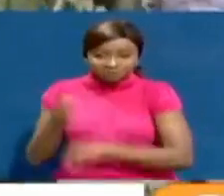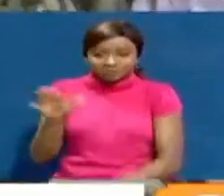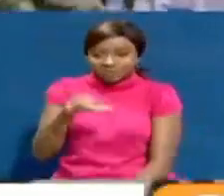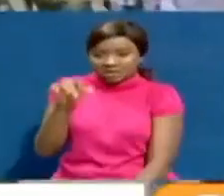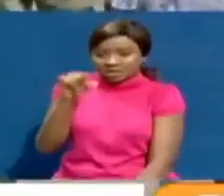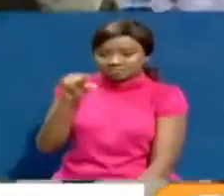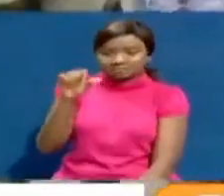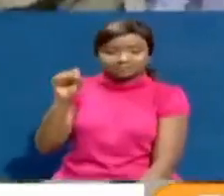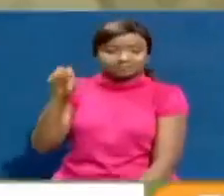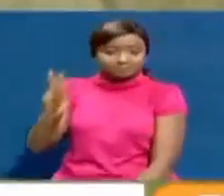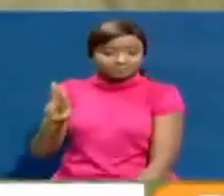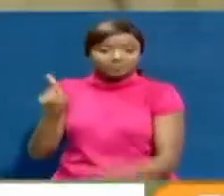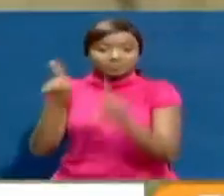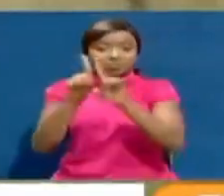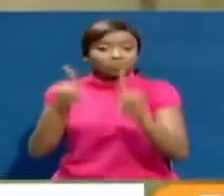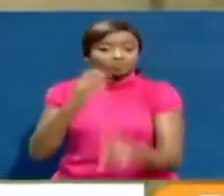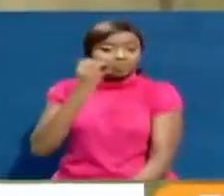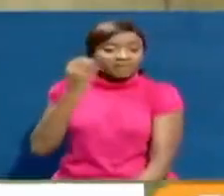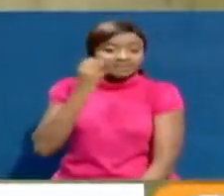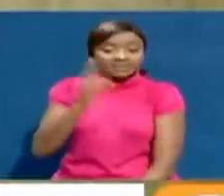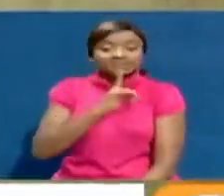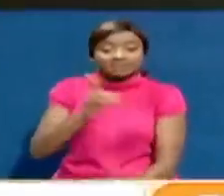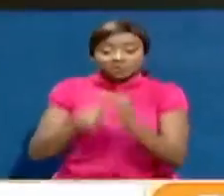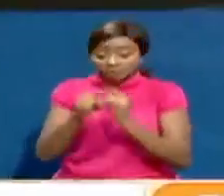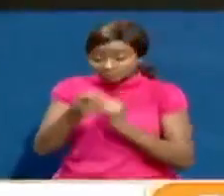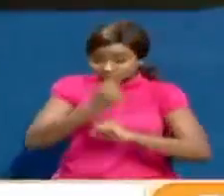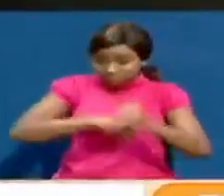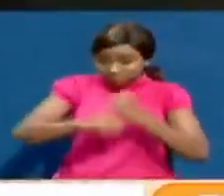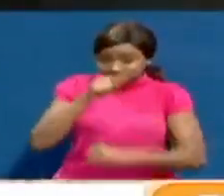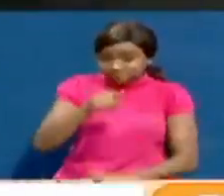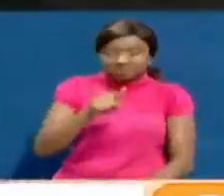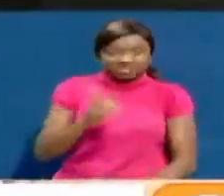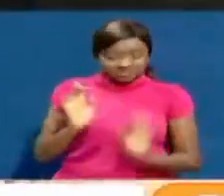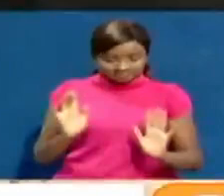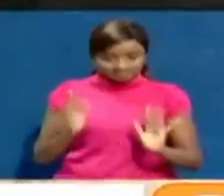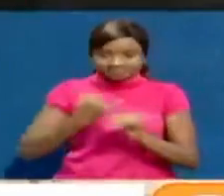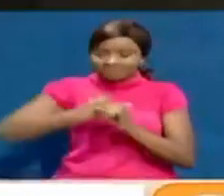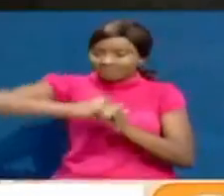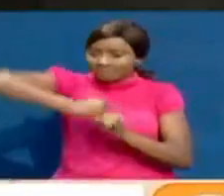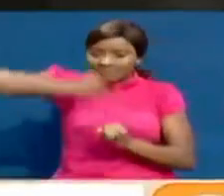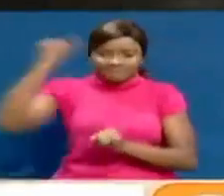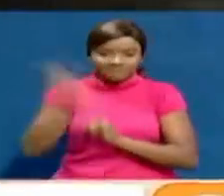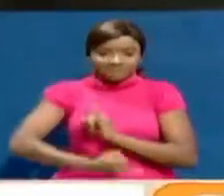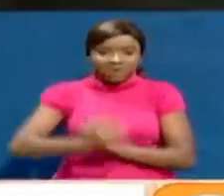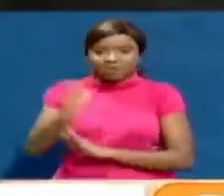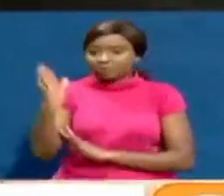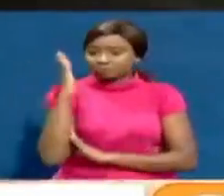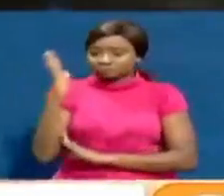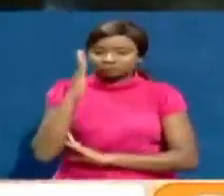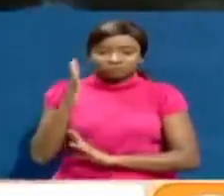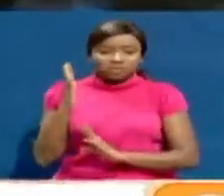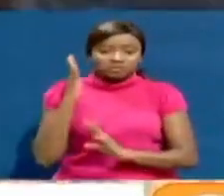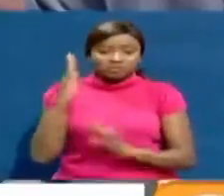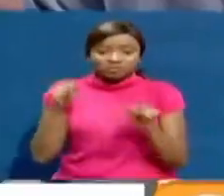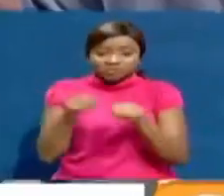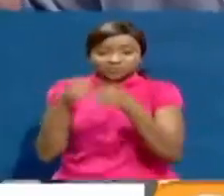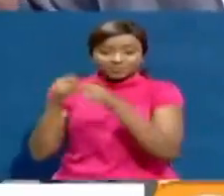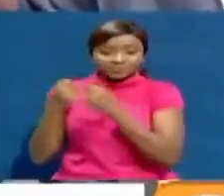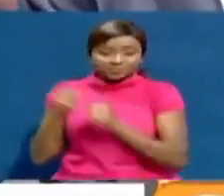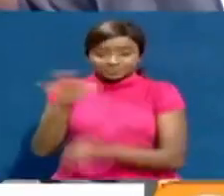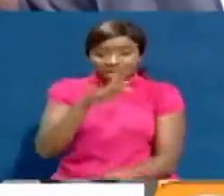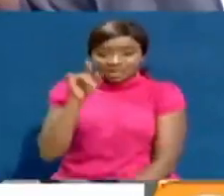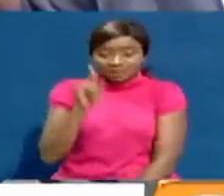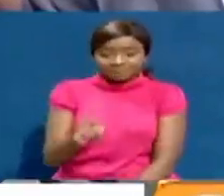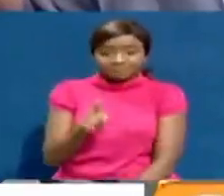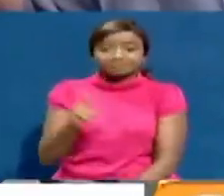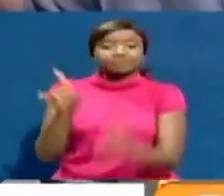Fred Matiang'i akisisitiza kuwa operesheni hii itakuwa mwanzo wa mwisho wa utovu wa usalama wa mara kwa mara eneo hilo.